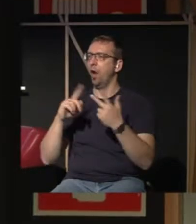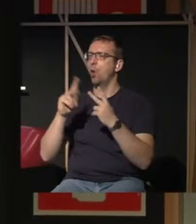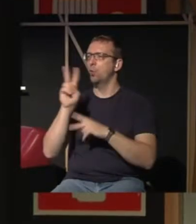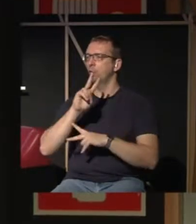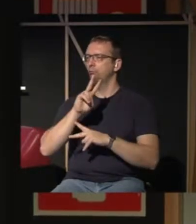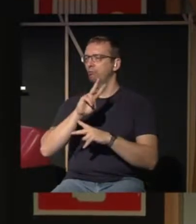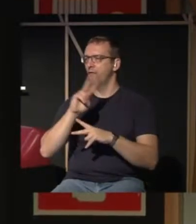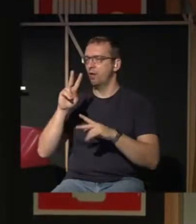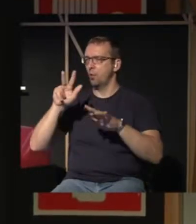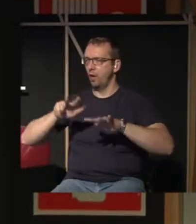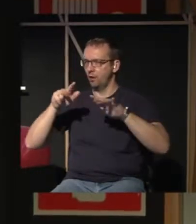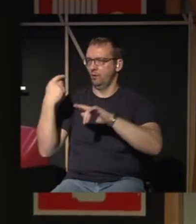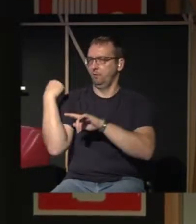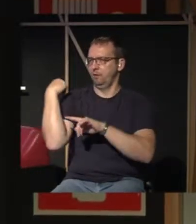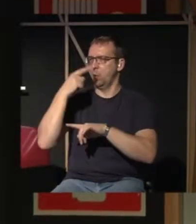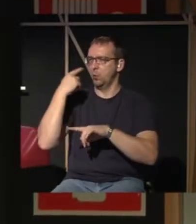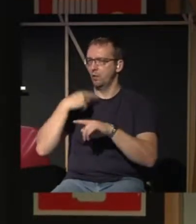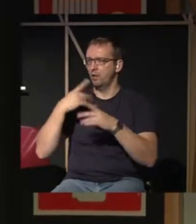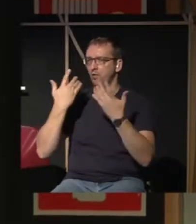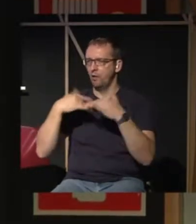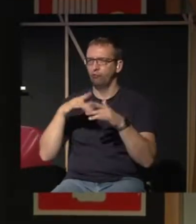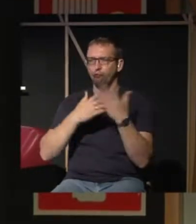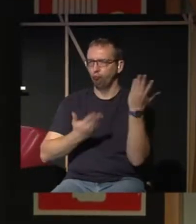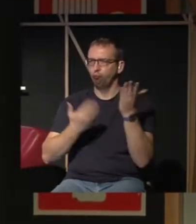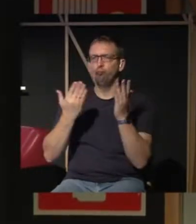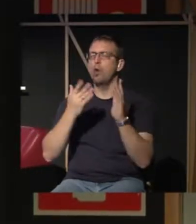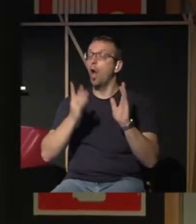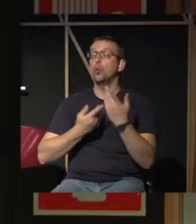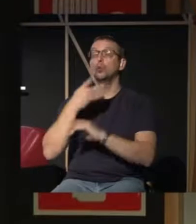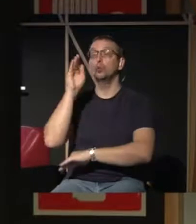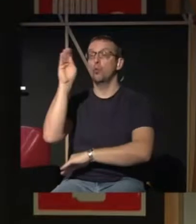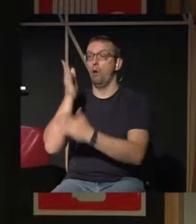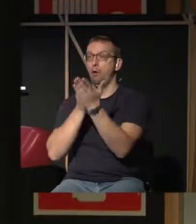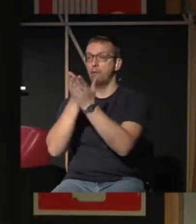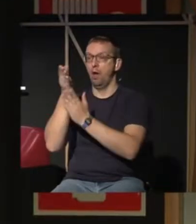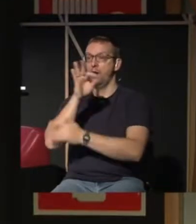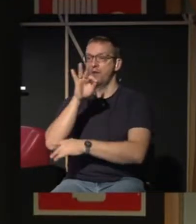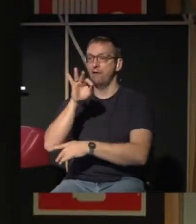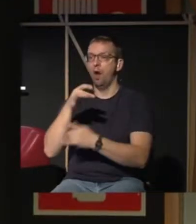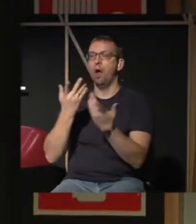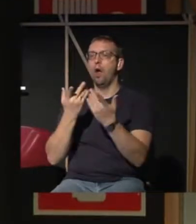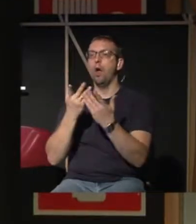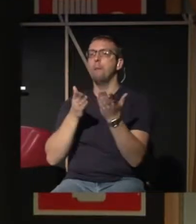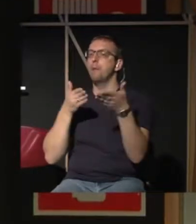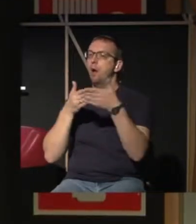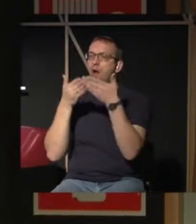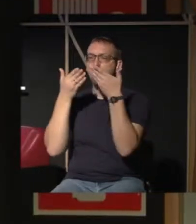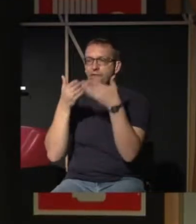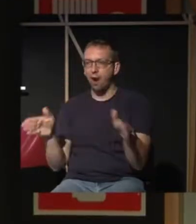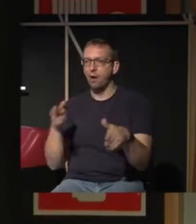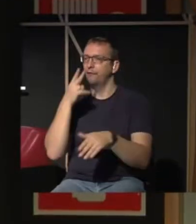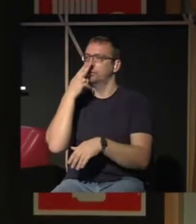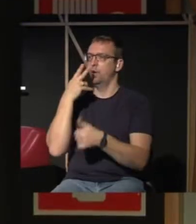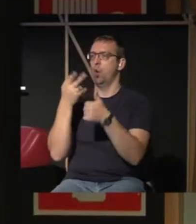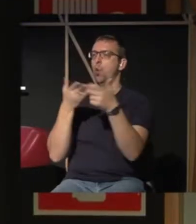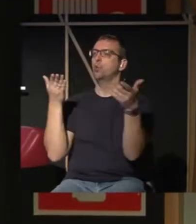plans on access and inclusion. But before we do, we're going to return to a topic that I think wowed everyone in 2015, and